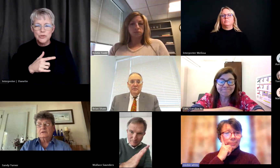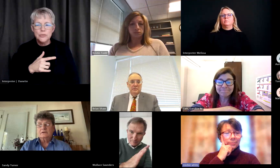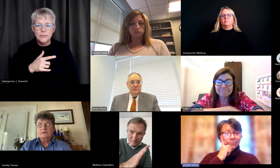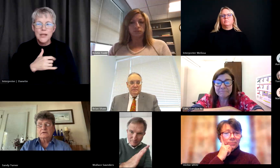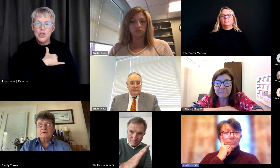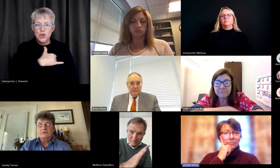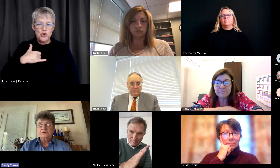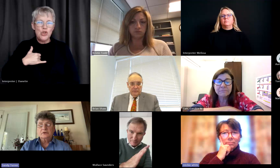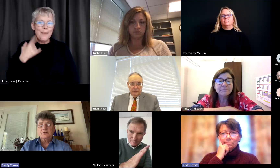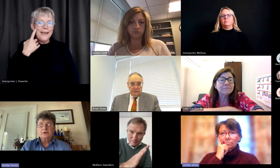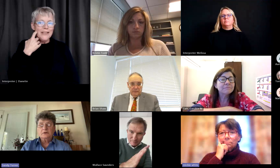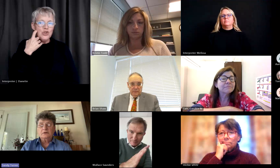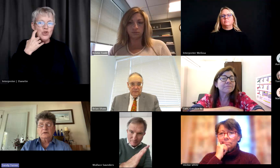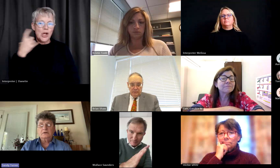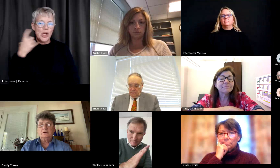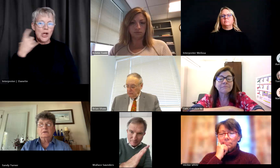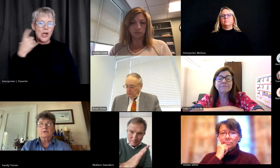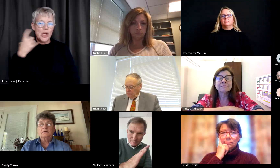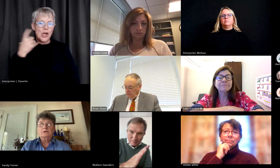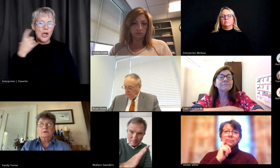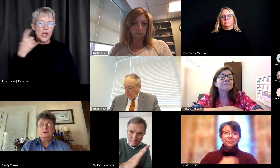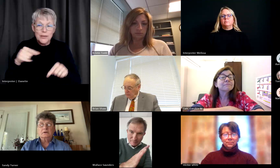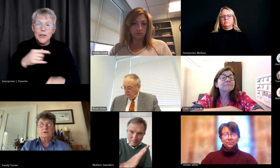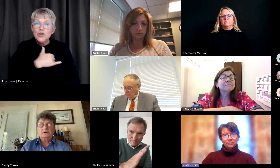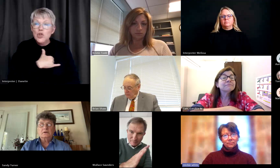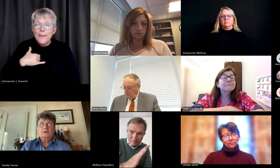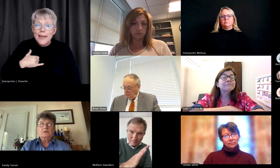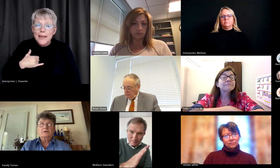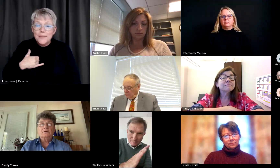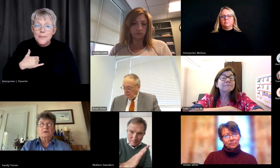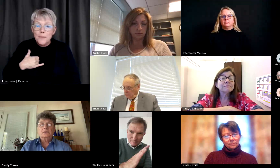Good. Jimmy,